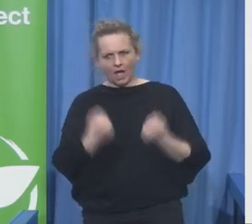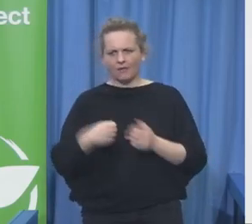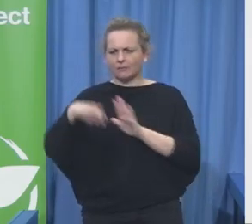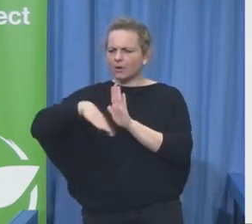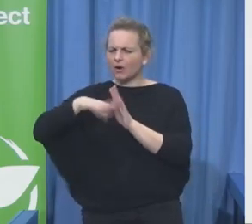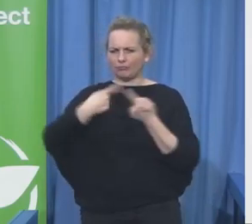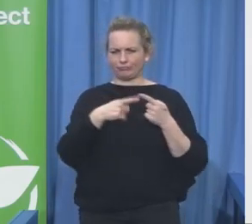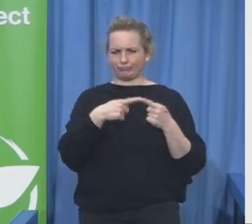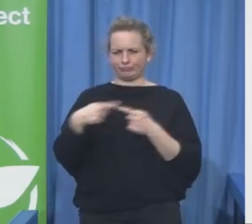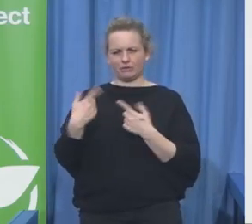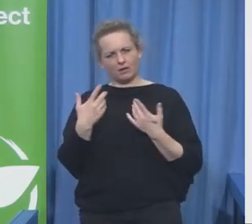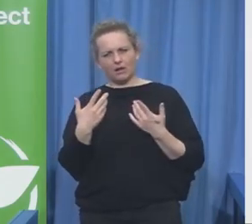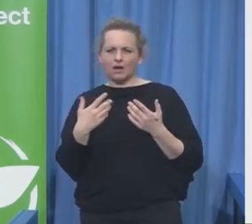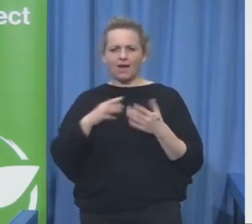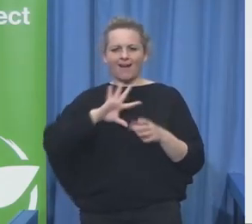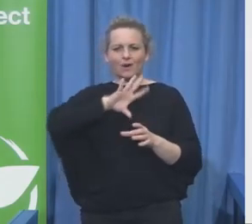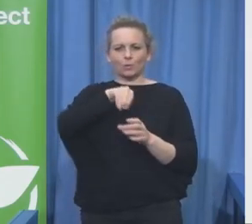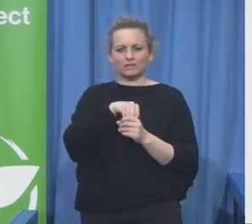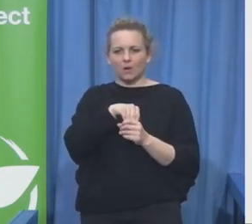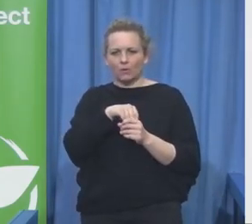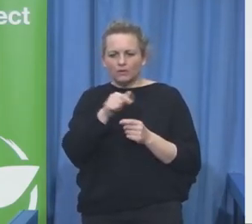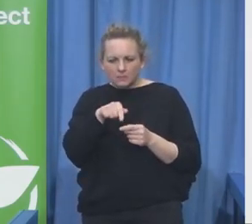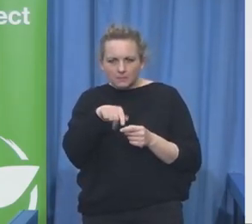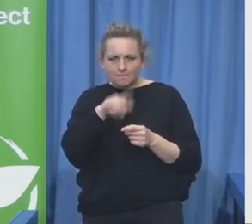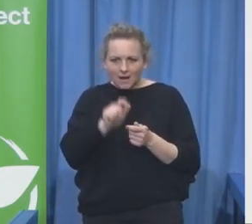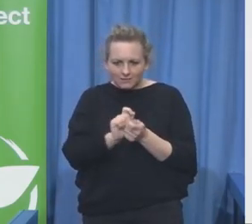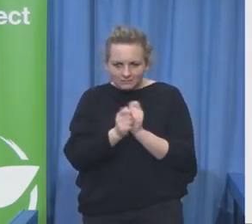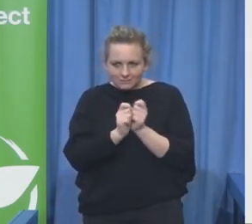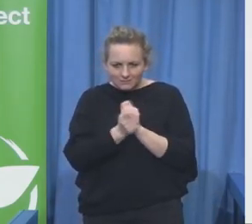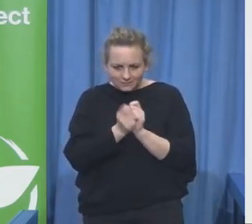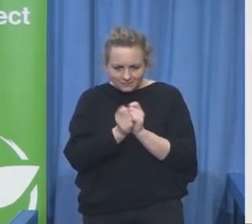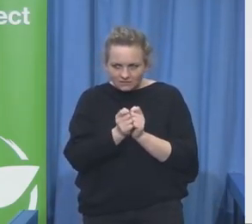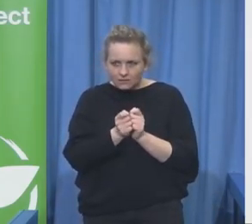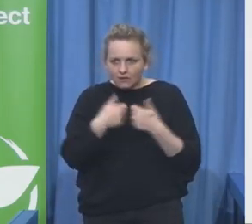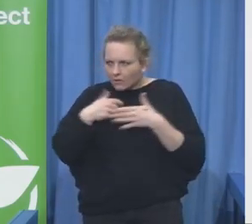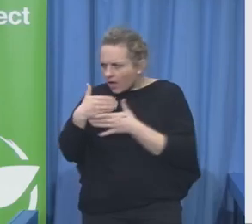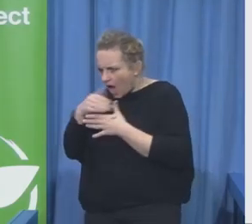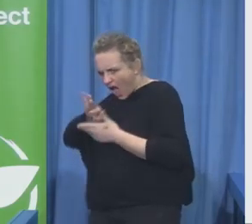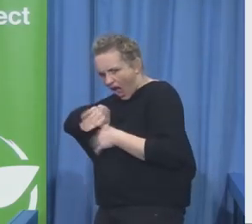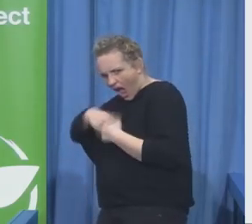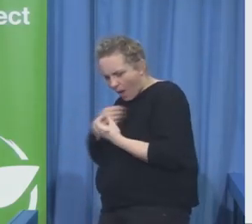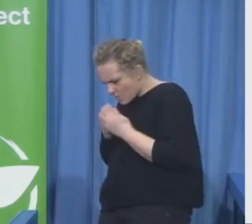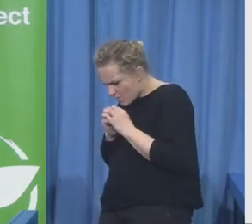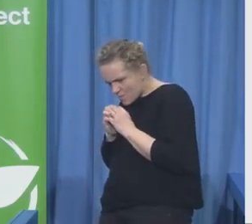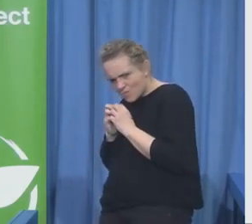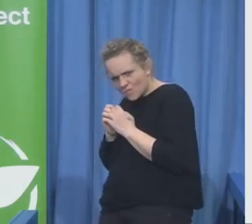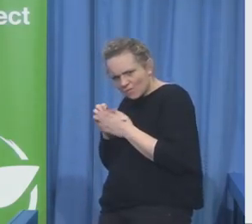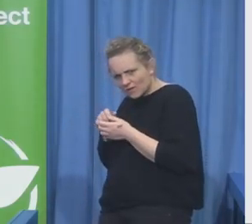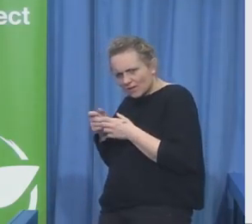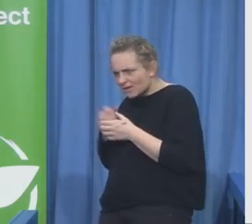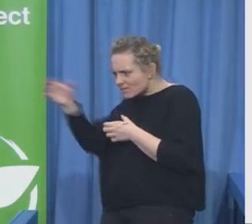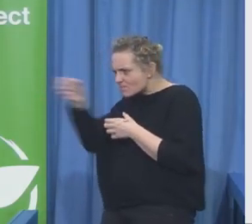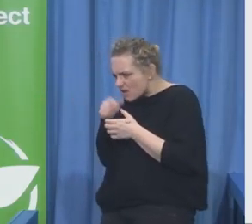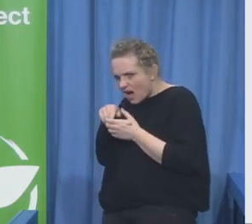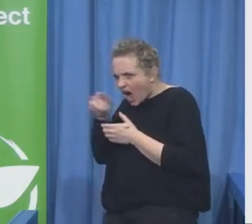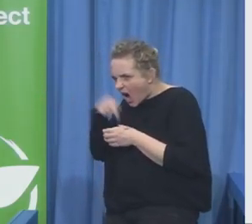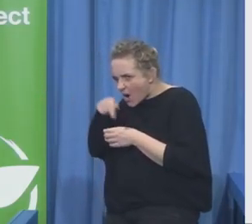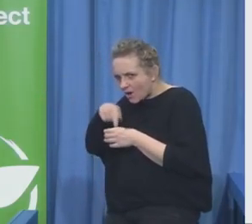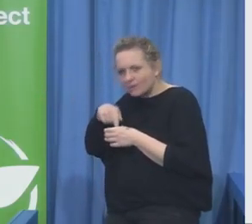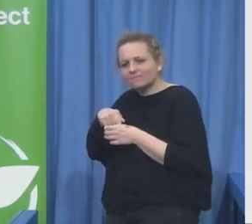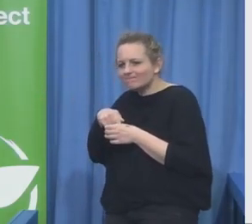a big deal about this, or that we talk very publicly about this, is that we firmly believe that, people with autism have amazing skills in design